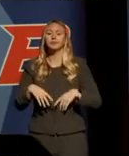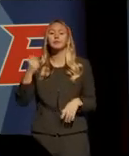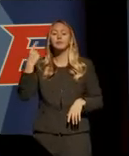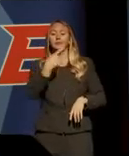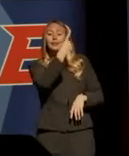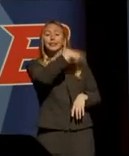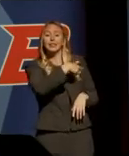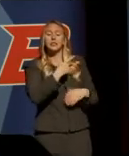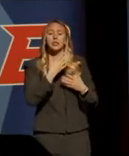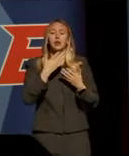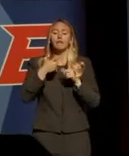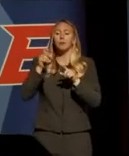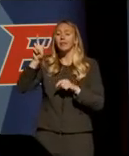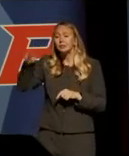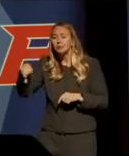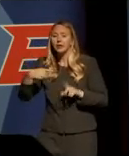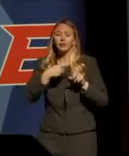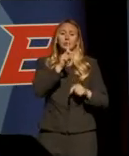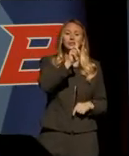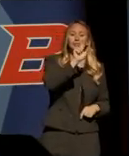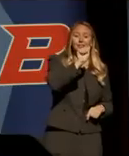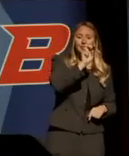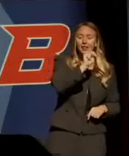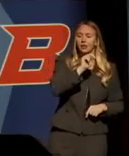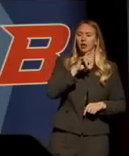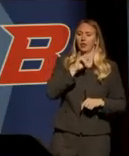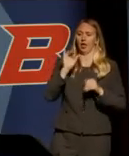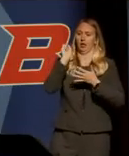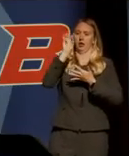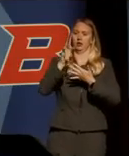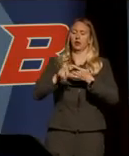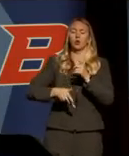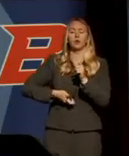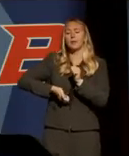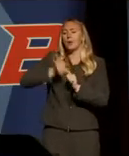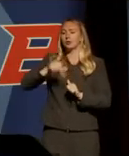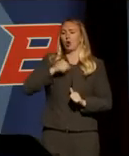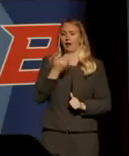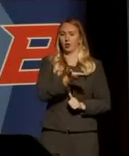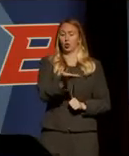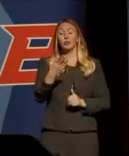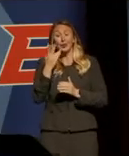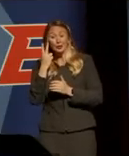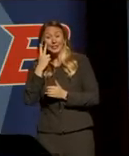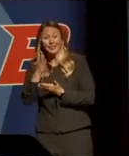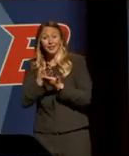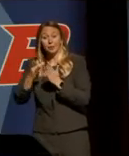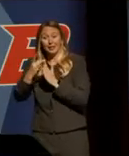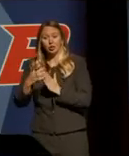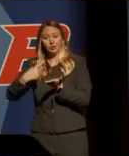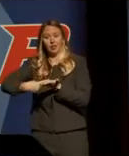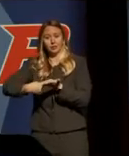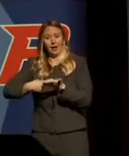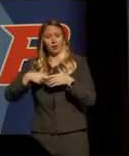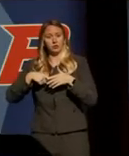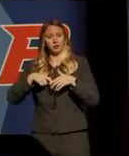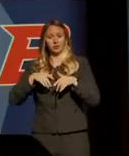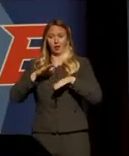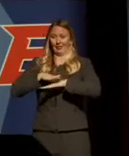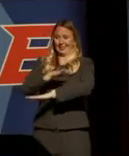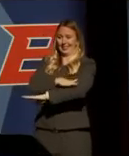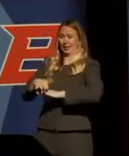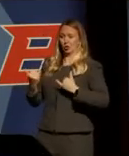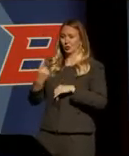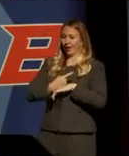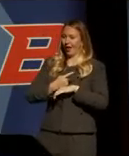are most proud of. You heard some of our leaders talk about this on the stage today. Created incredible